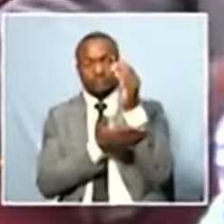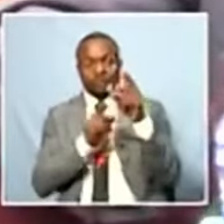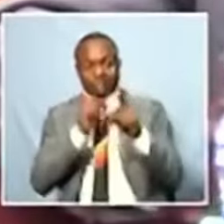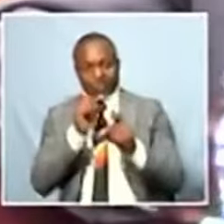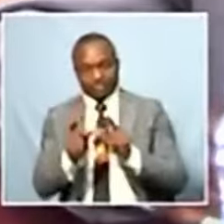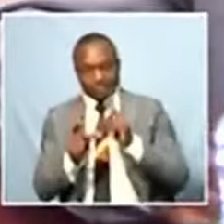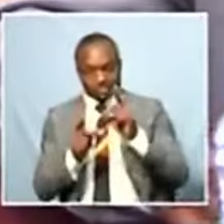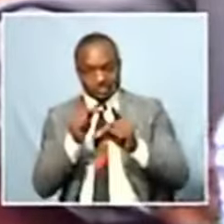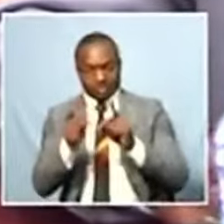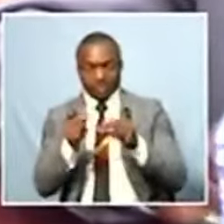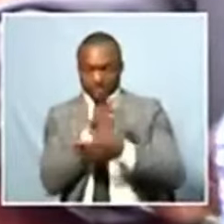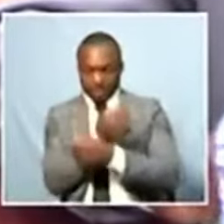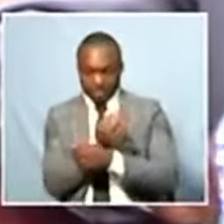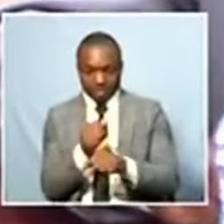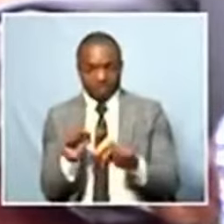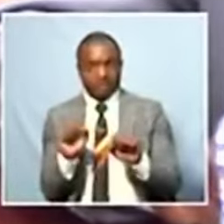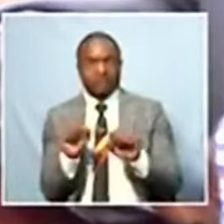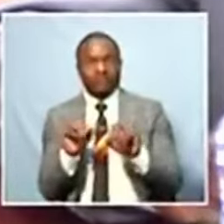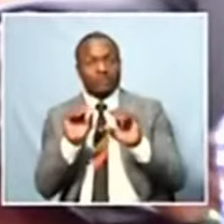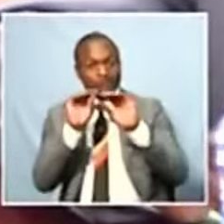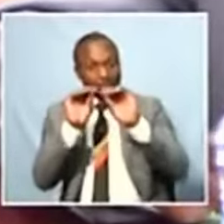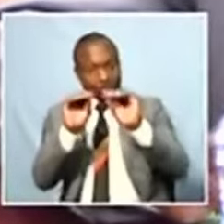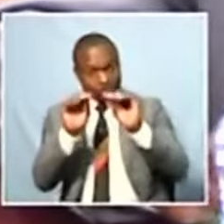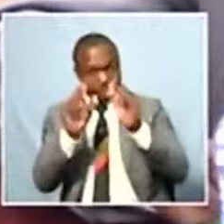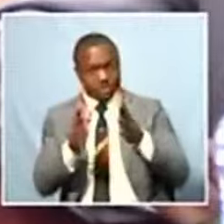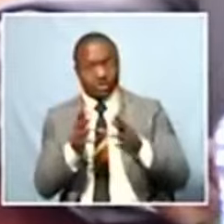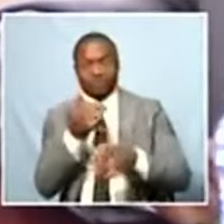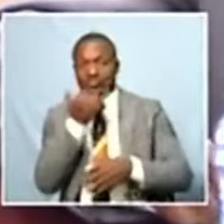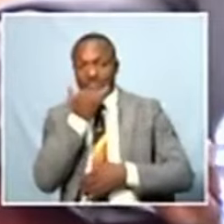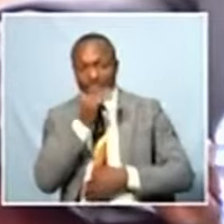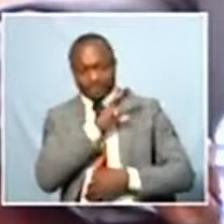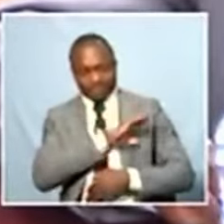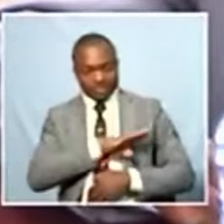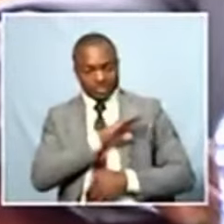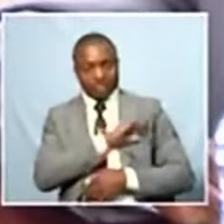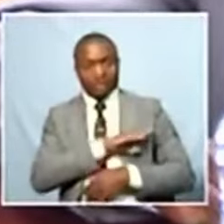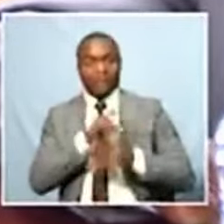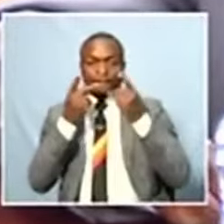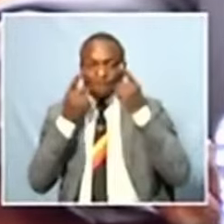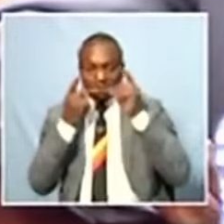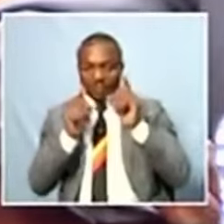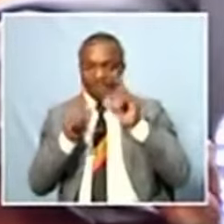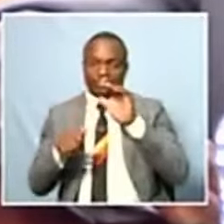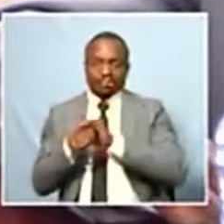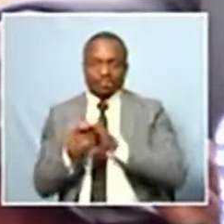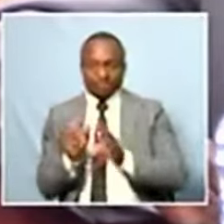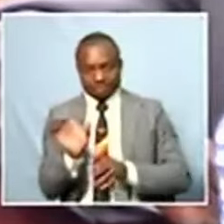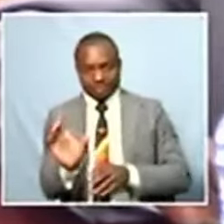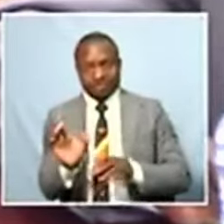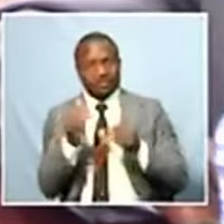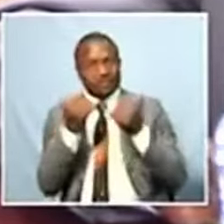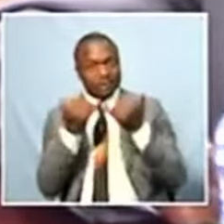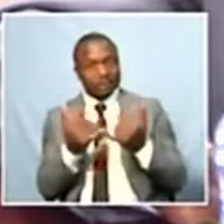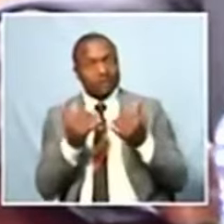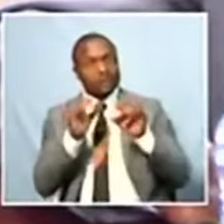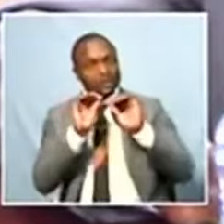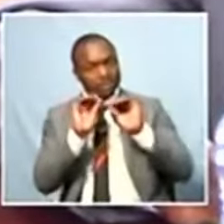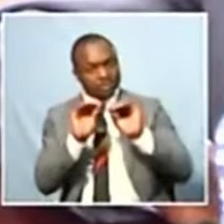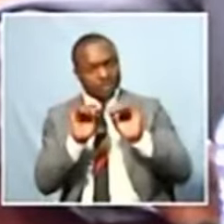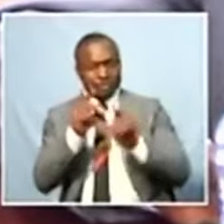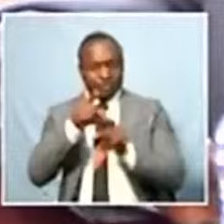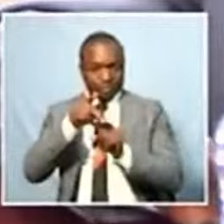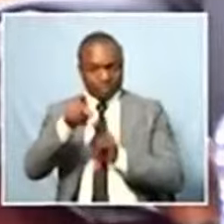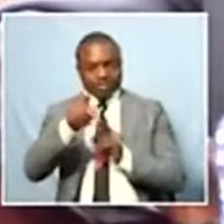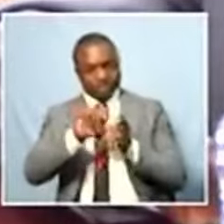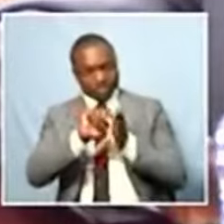procedures for addressing teacher misconduct across the public and the private sectors. Currently, the Teaching Profession